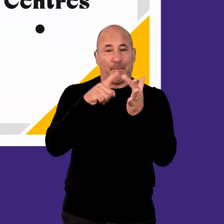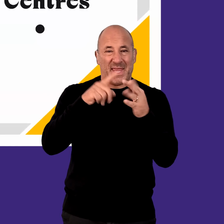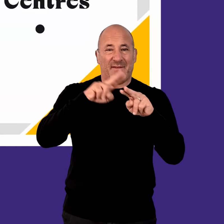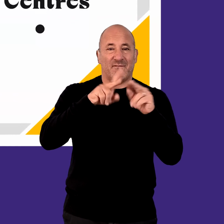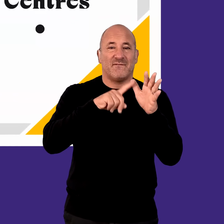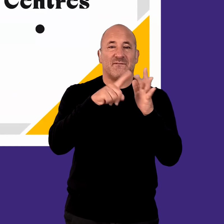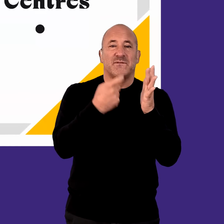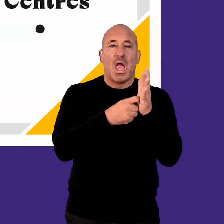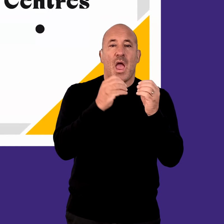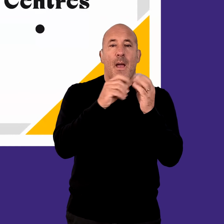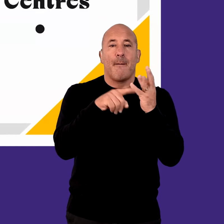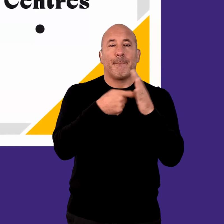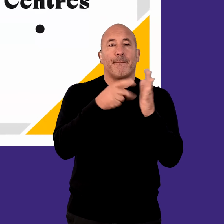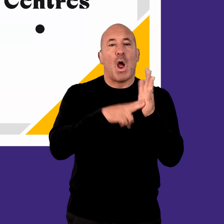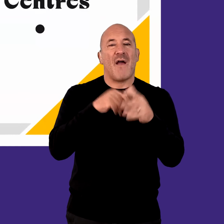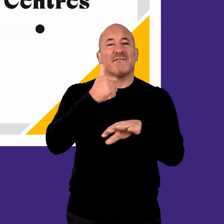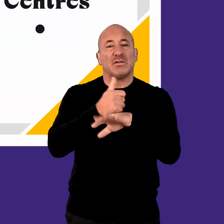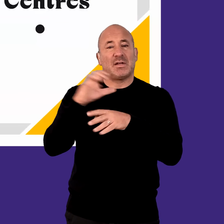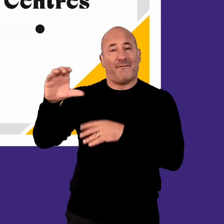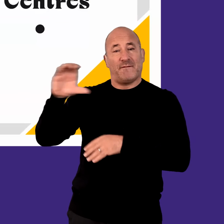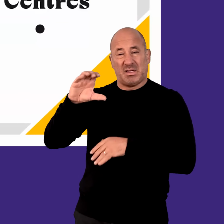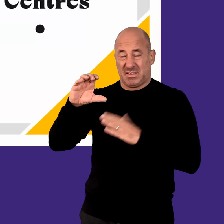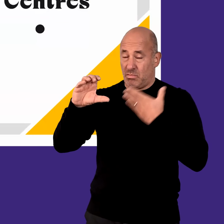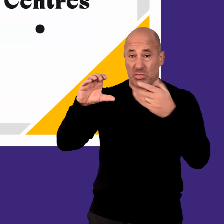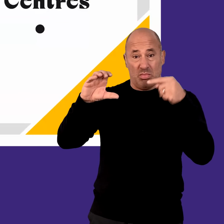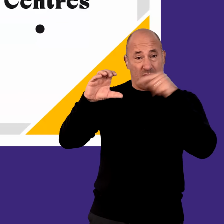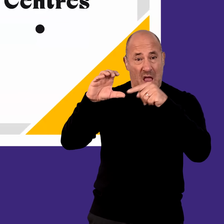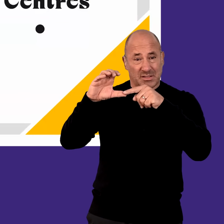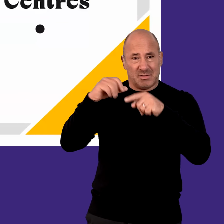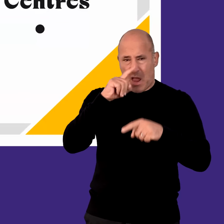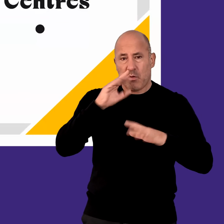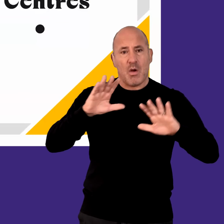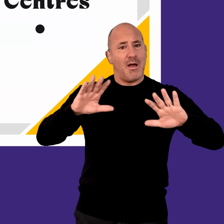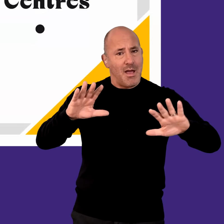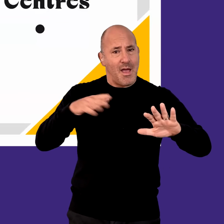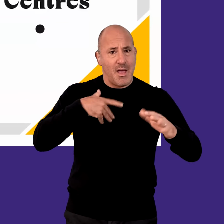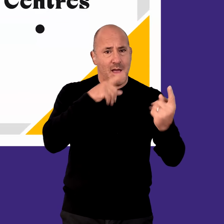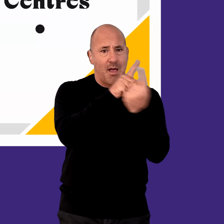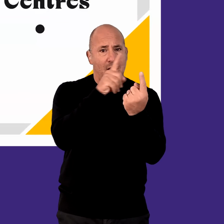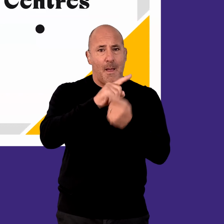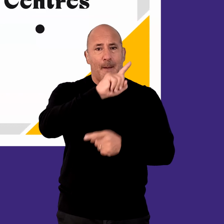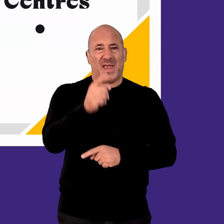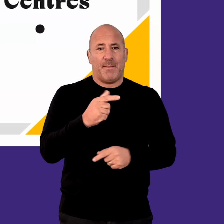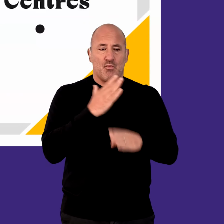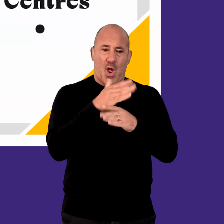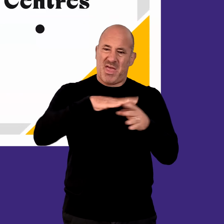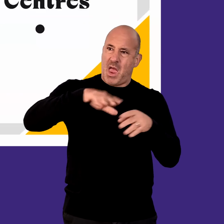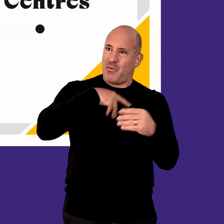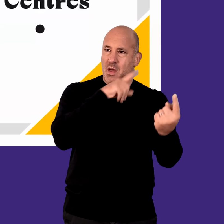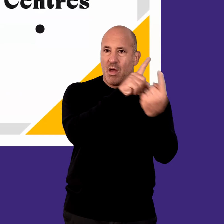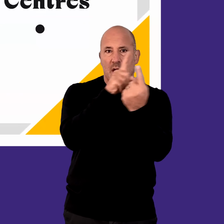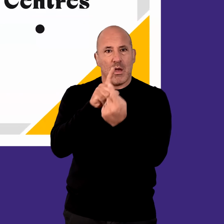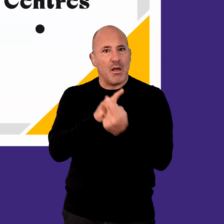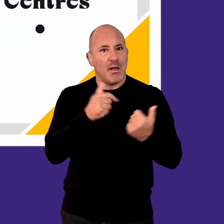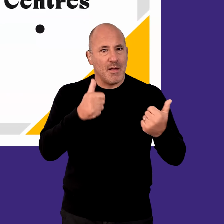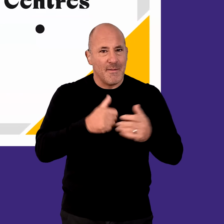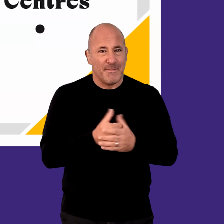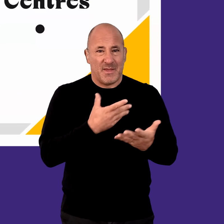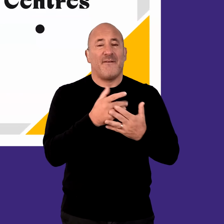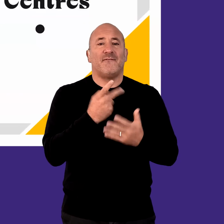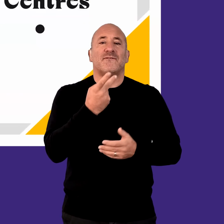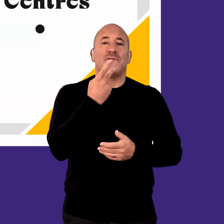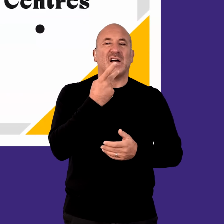thanks to the Esme Fairbairn Foundation funding, we were able to take time to go and talk to people working in those areas. We spoke to